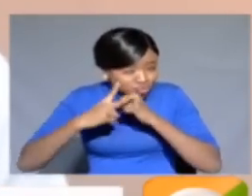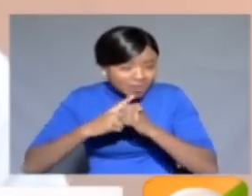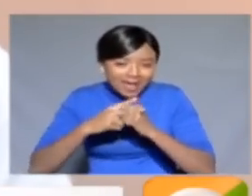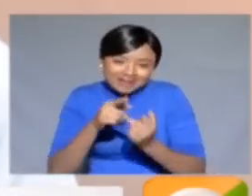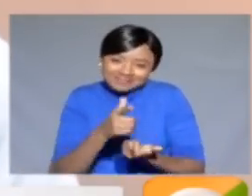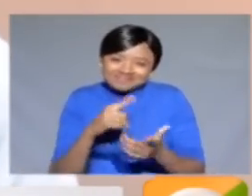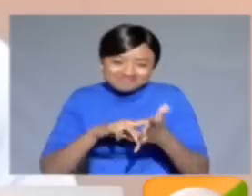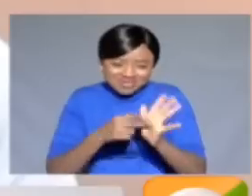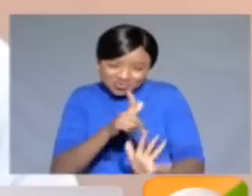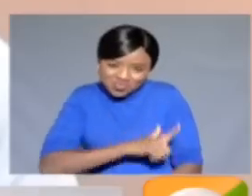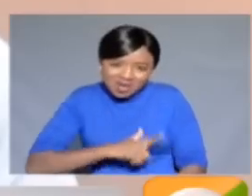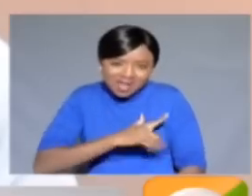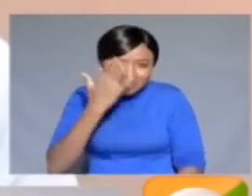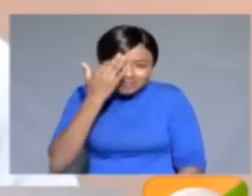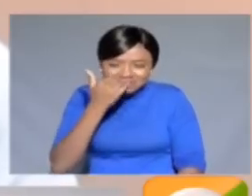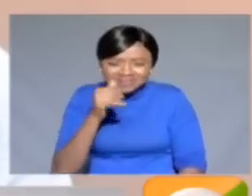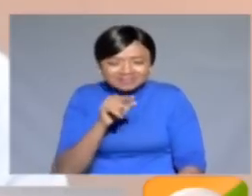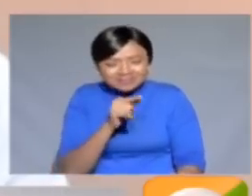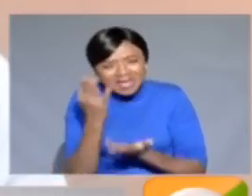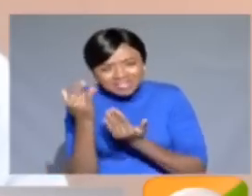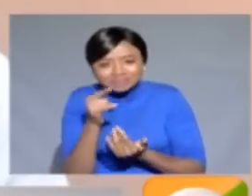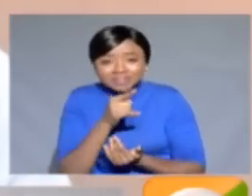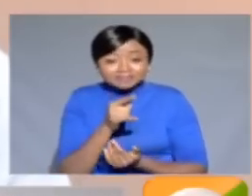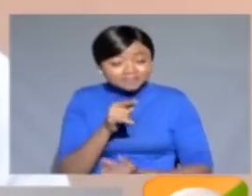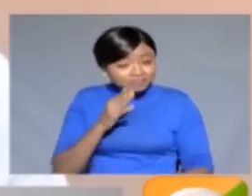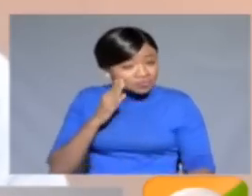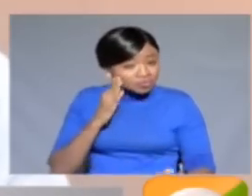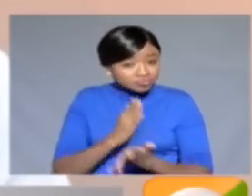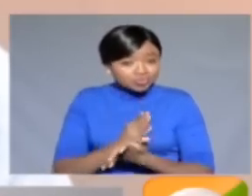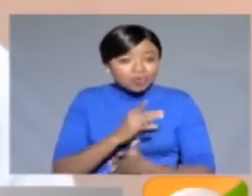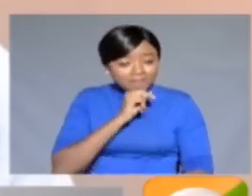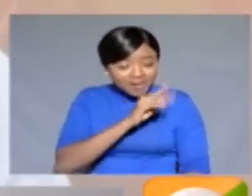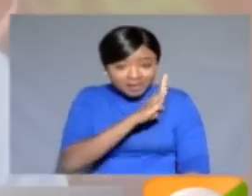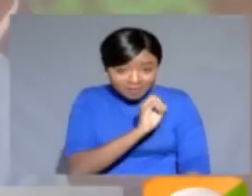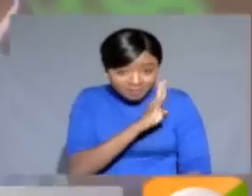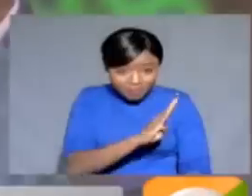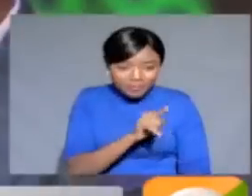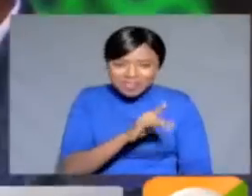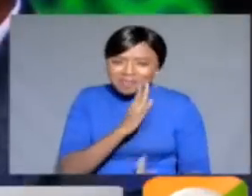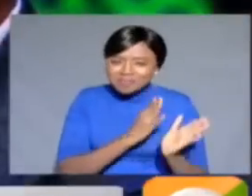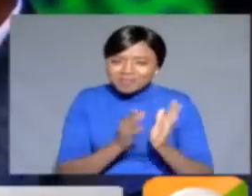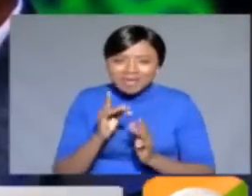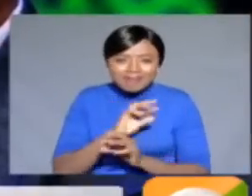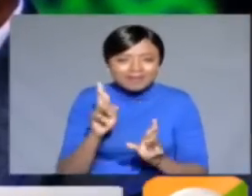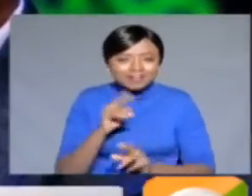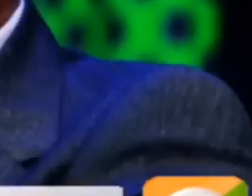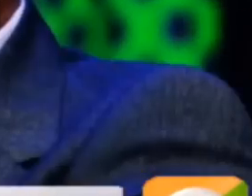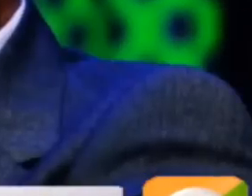So I have never seen anyone prepared for death like I did this man.